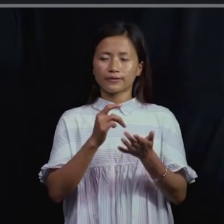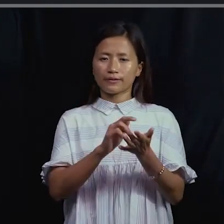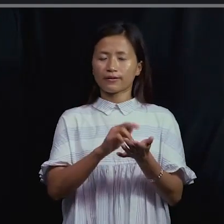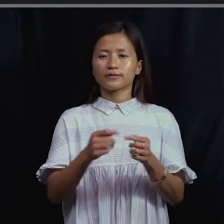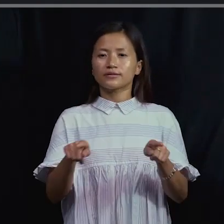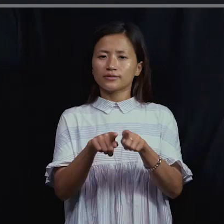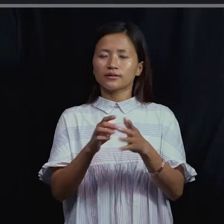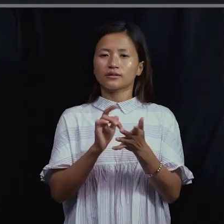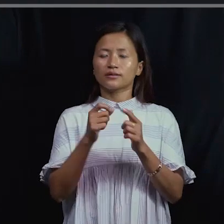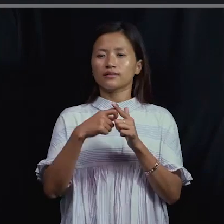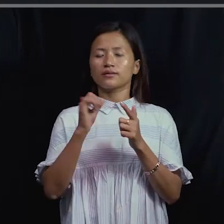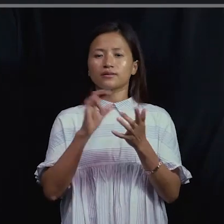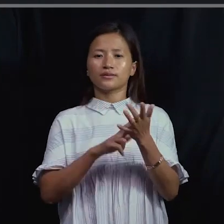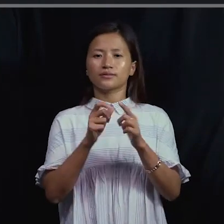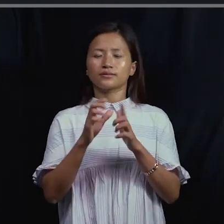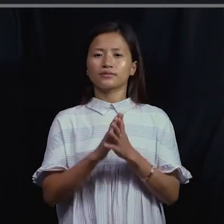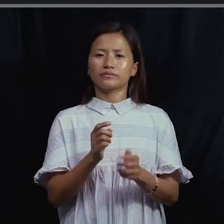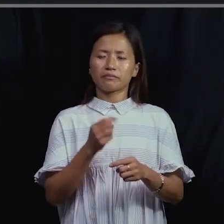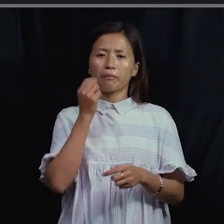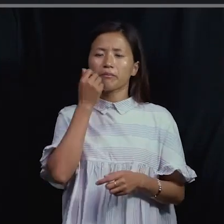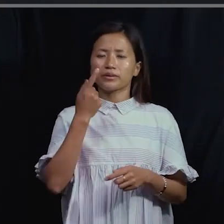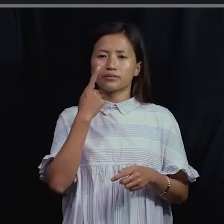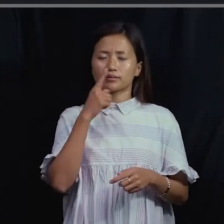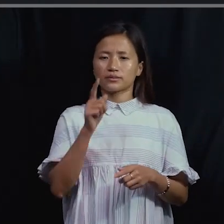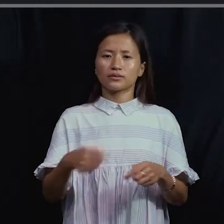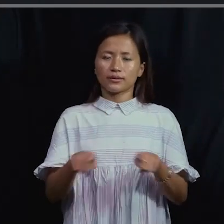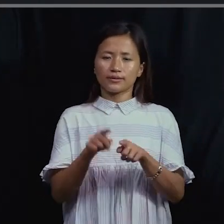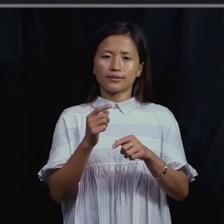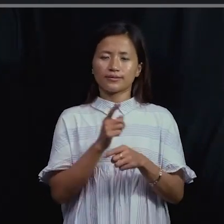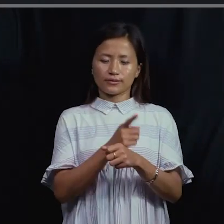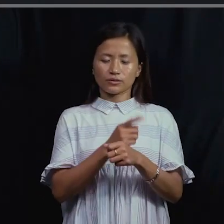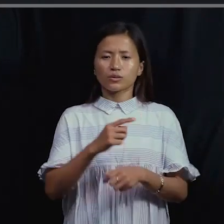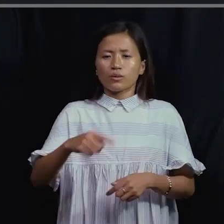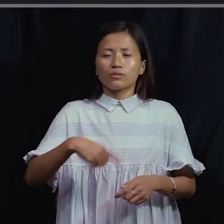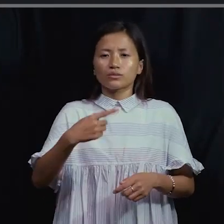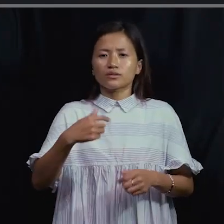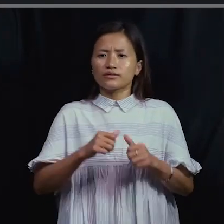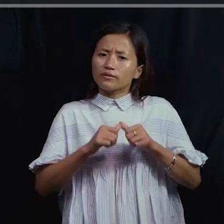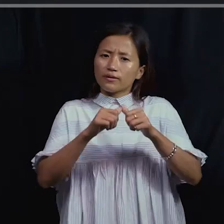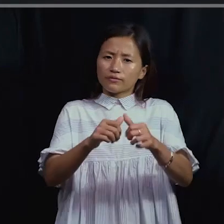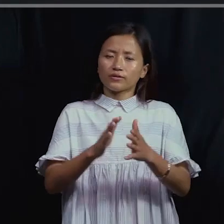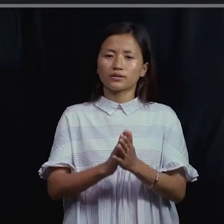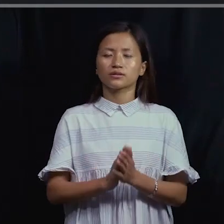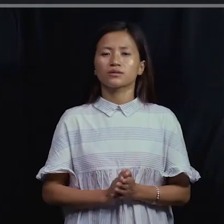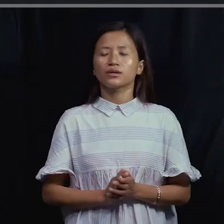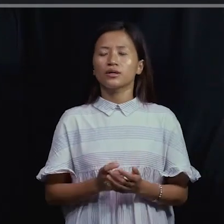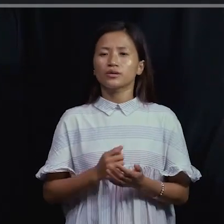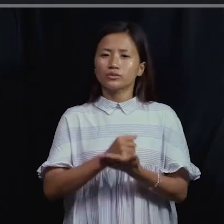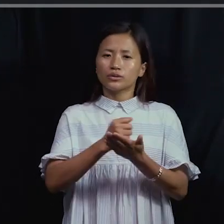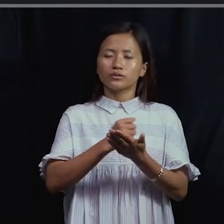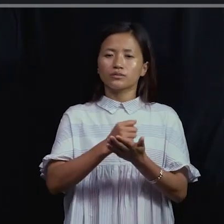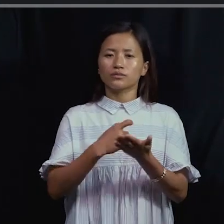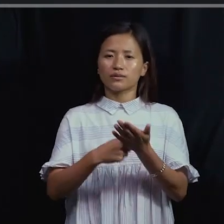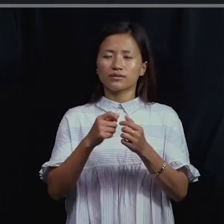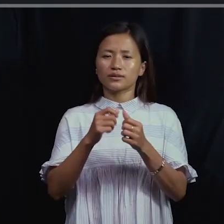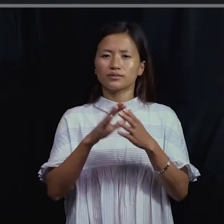rebellion? See, parents and teachers, they're always giving you advices, right? So you try to rebel, or sometimes